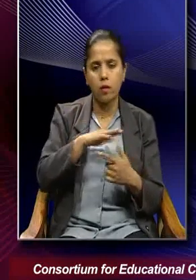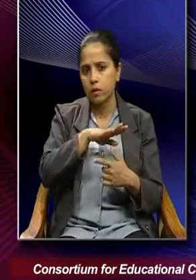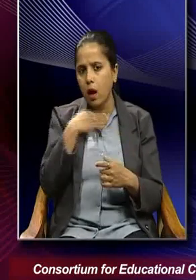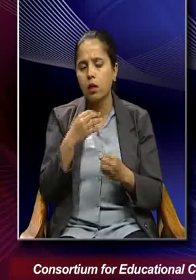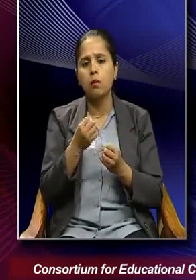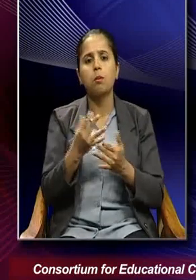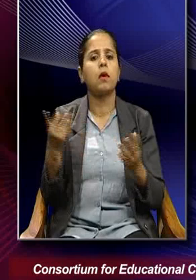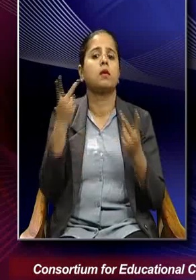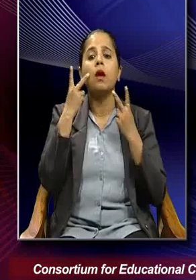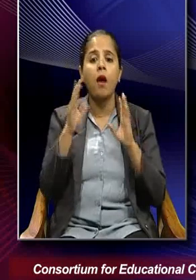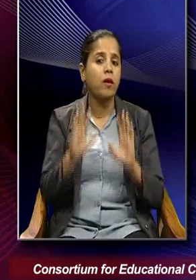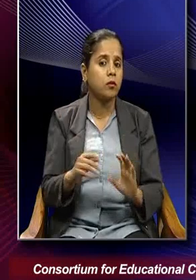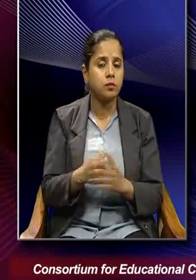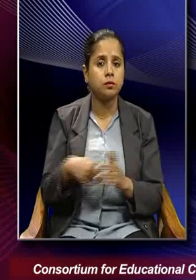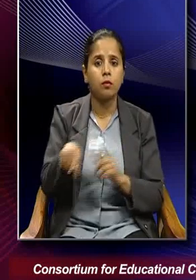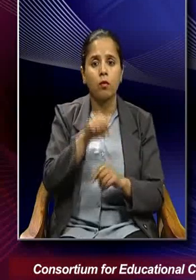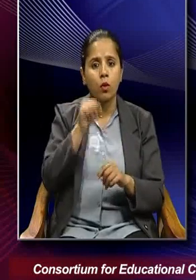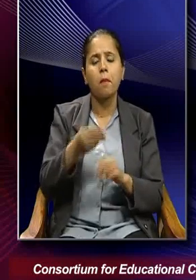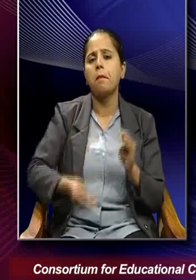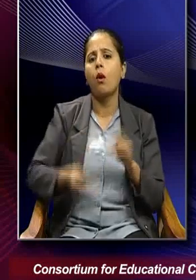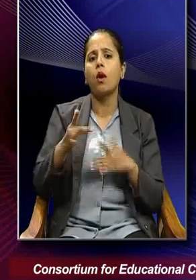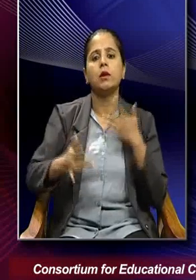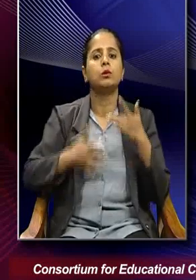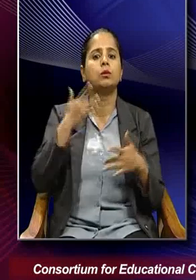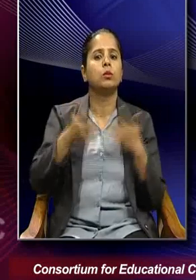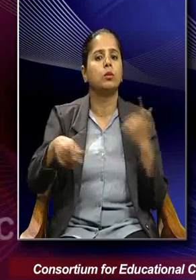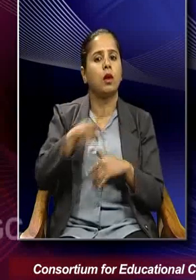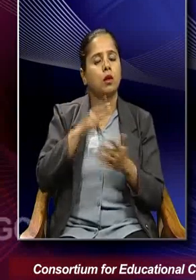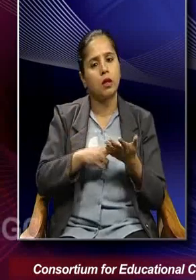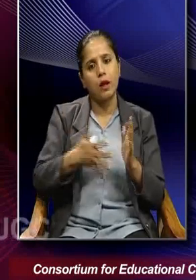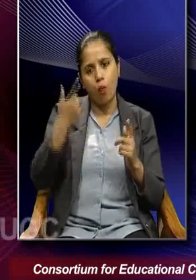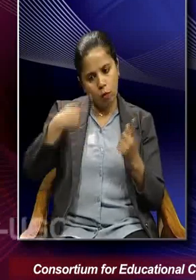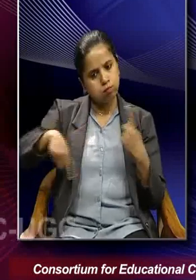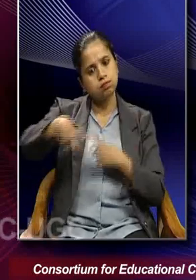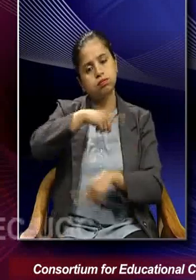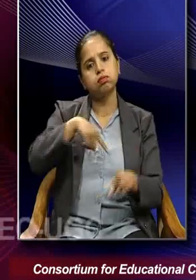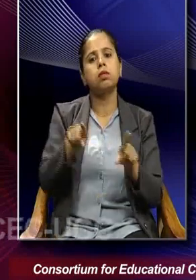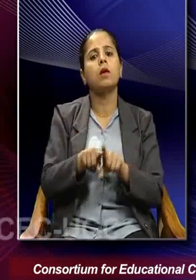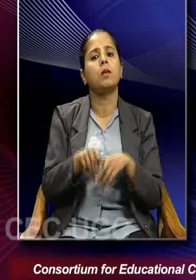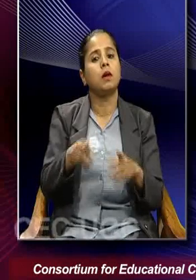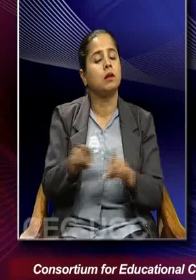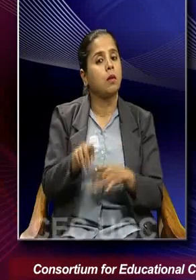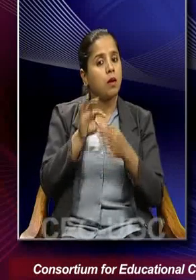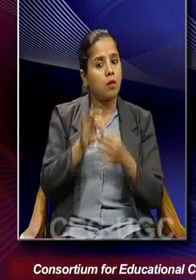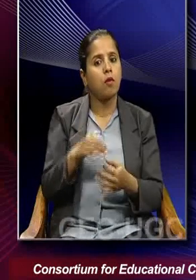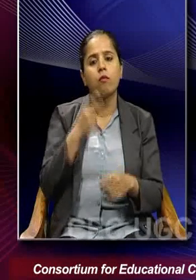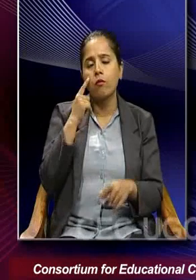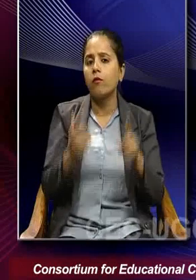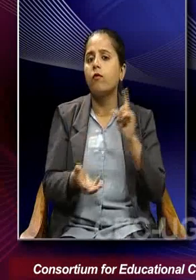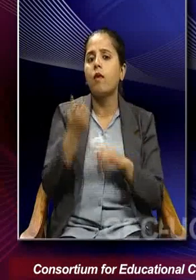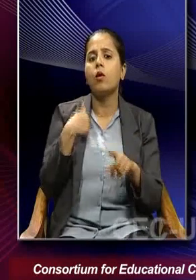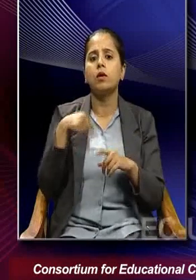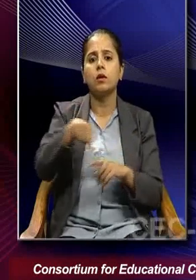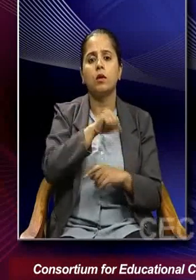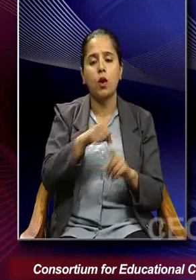way that they are far more inspirational in nature to all of us. So in that sense, we find that the